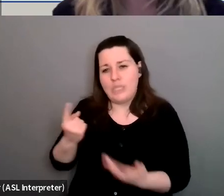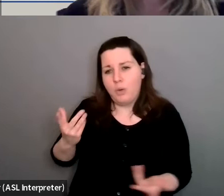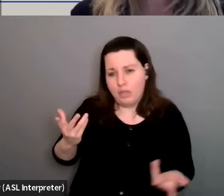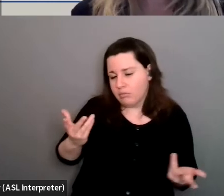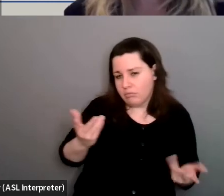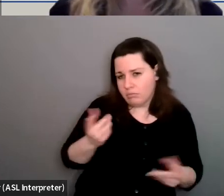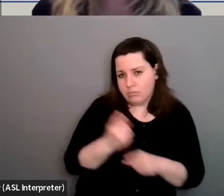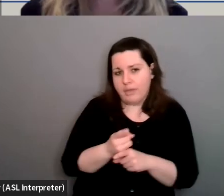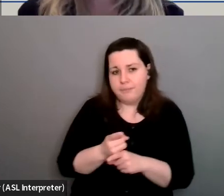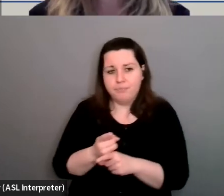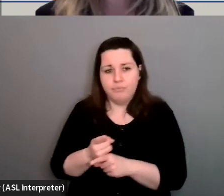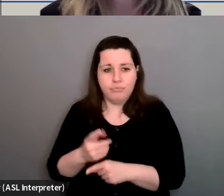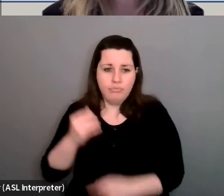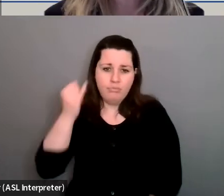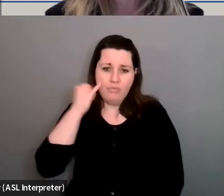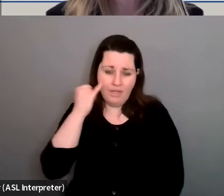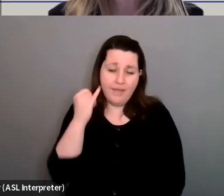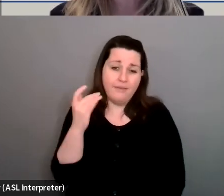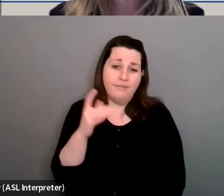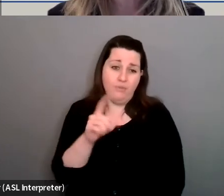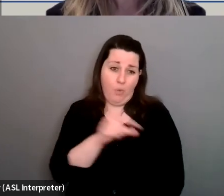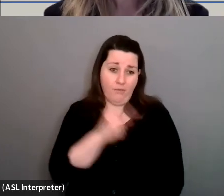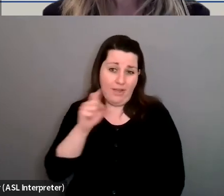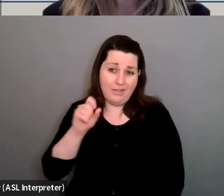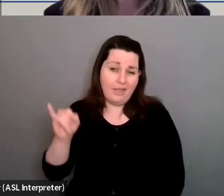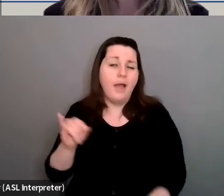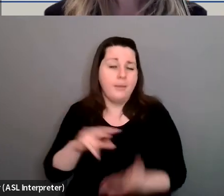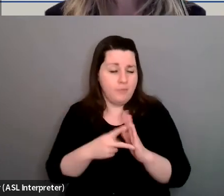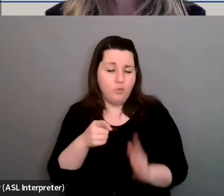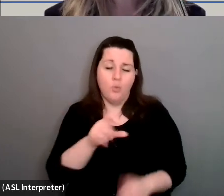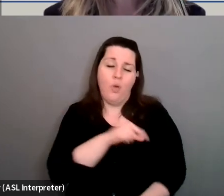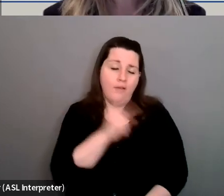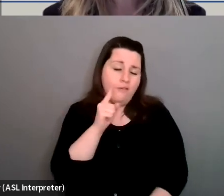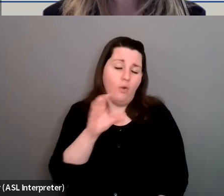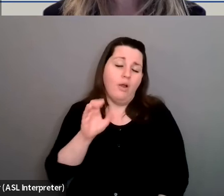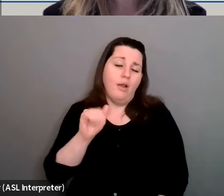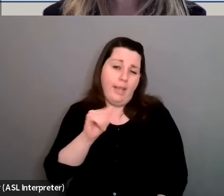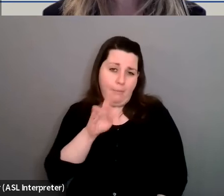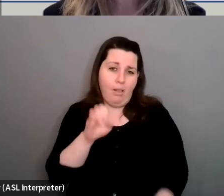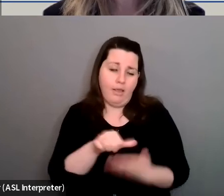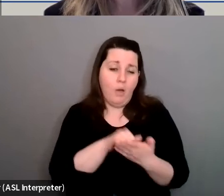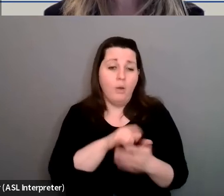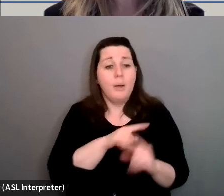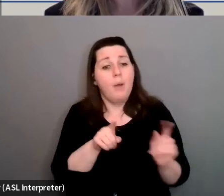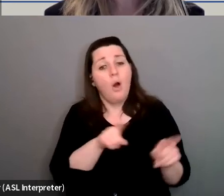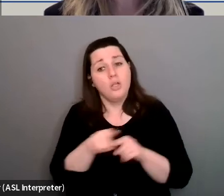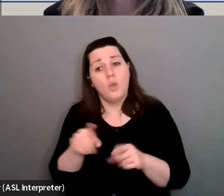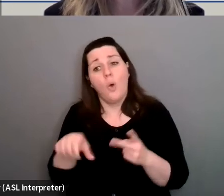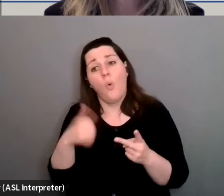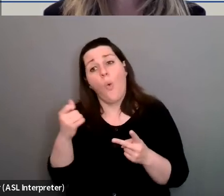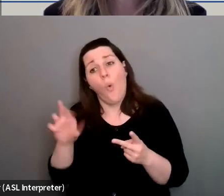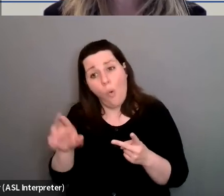right? If you qualify for that, you qualify. But you can also, if you